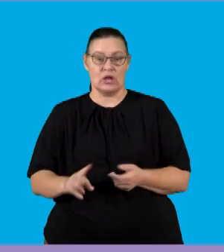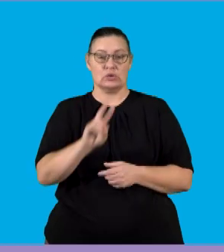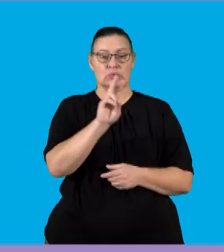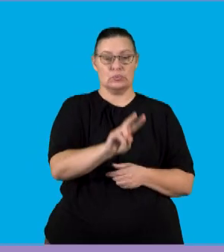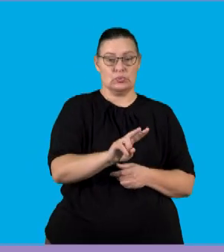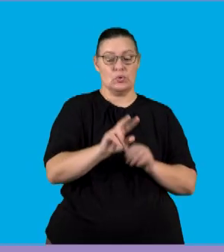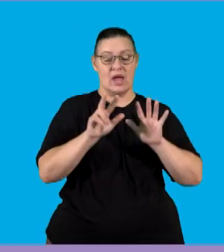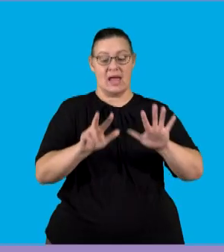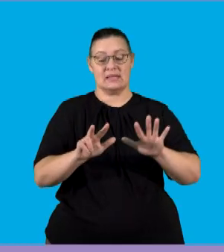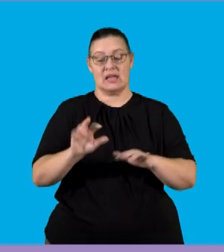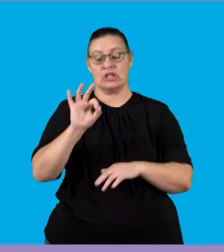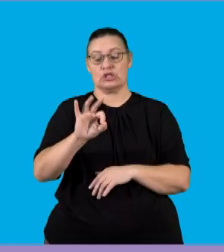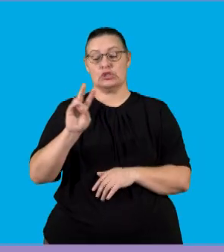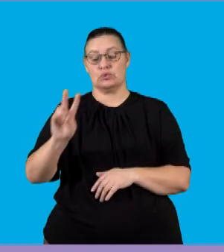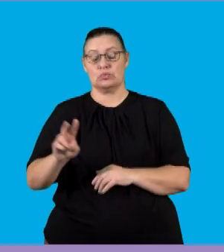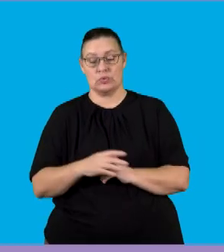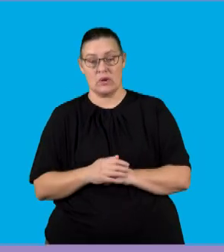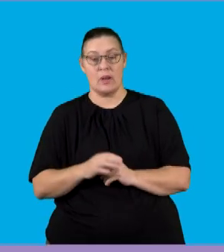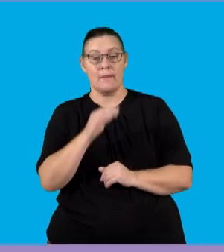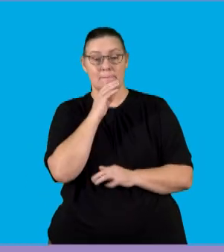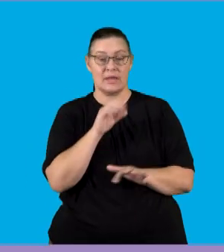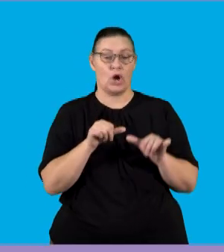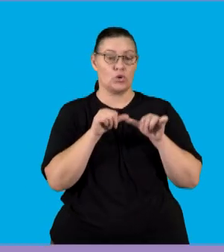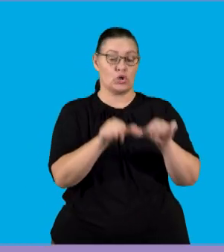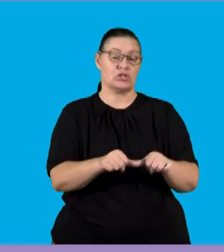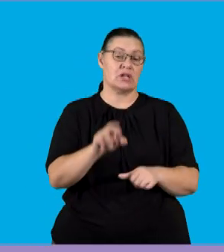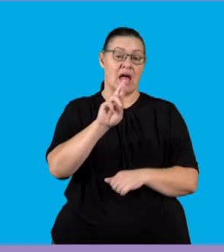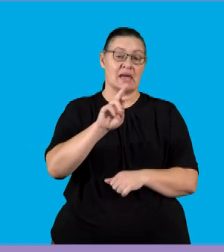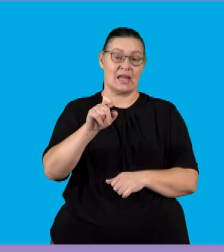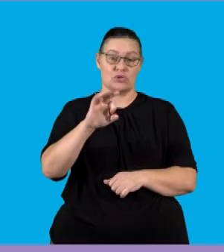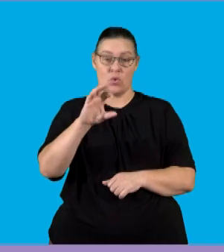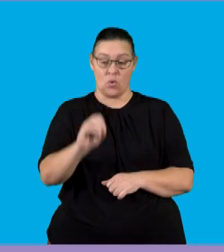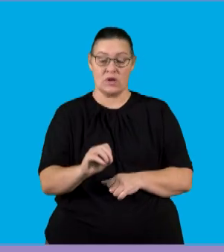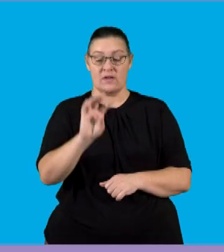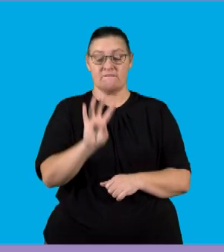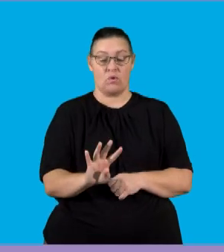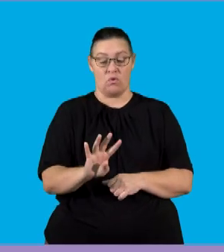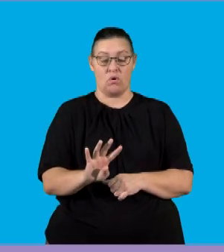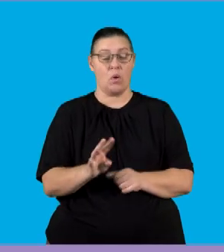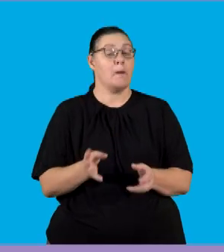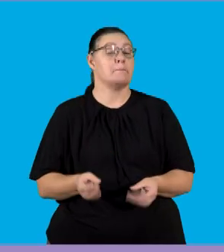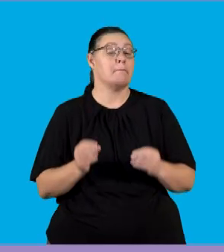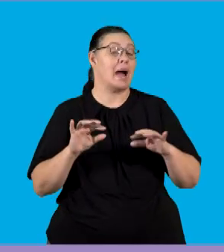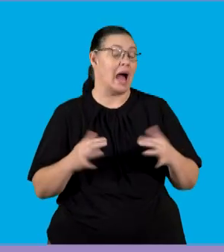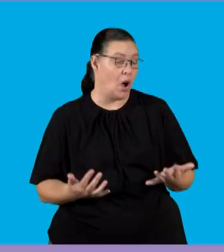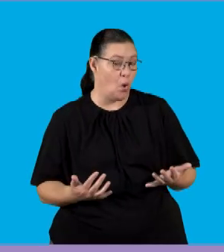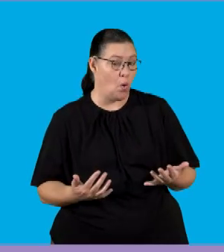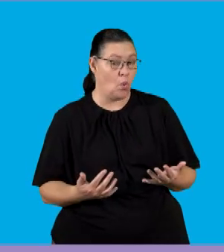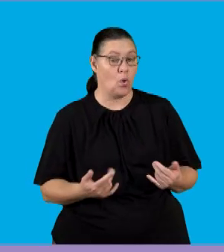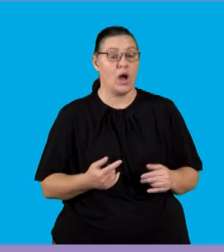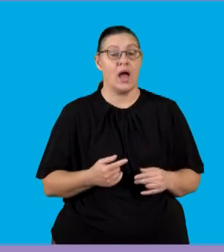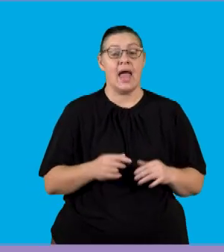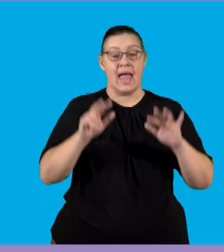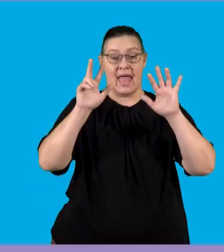2, 8 and 32, the constant ratio there is 4 and is obtained by calculating